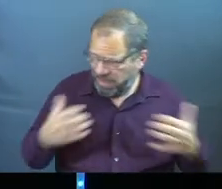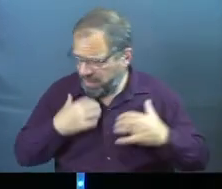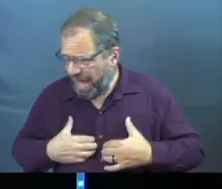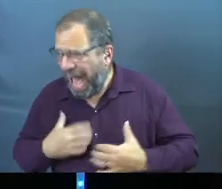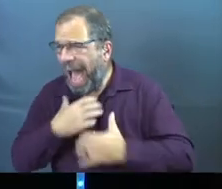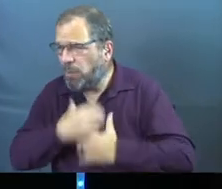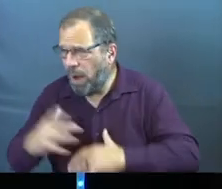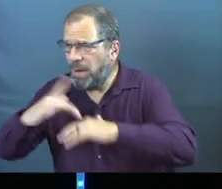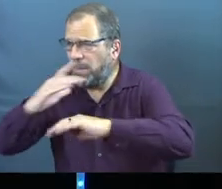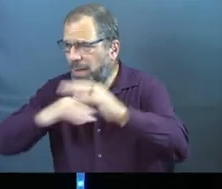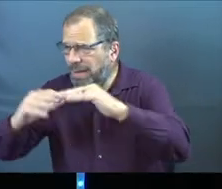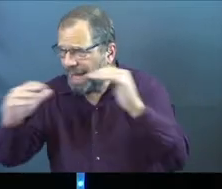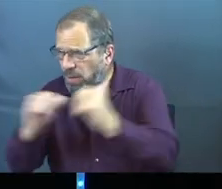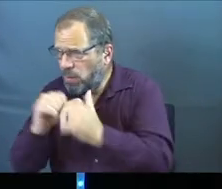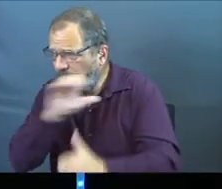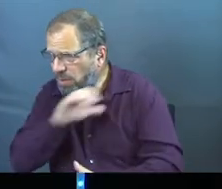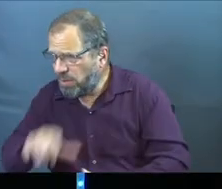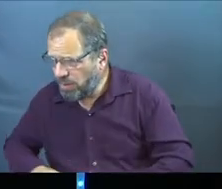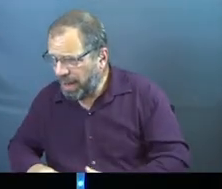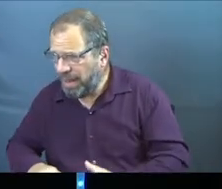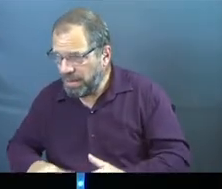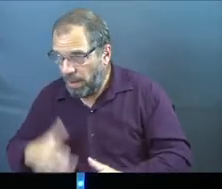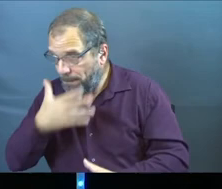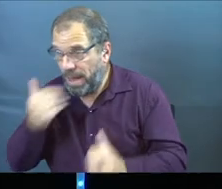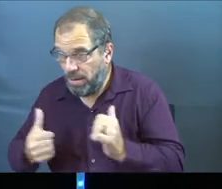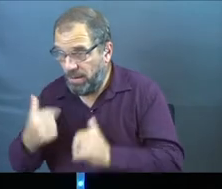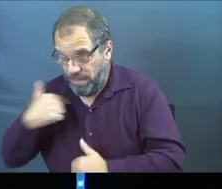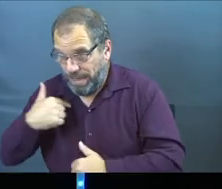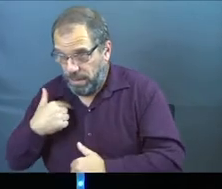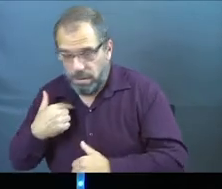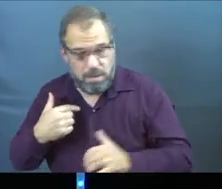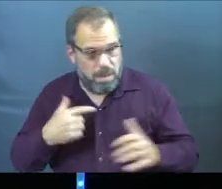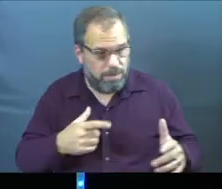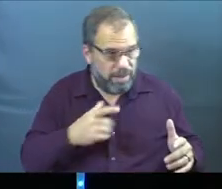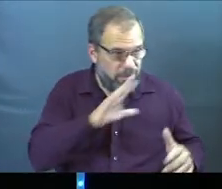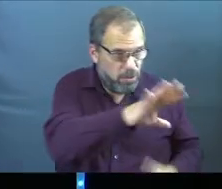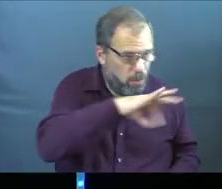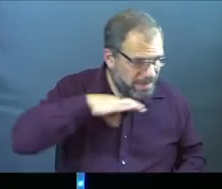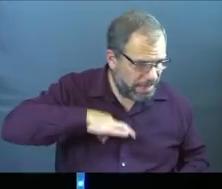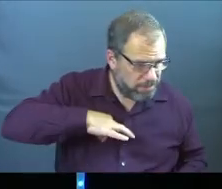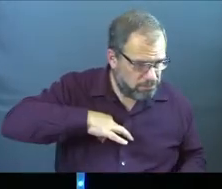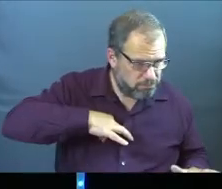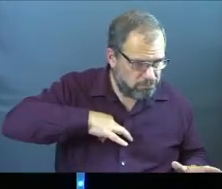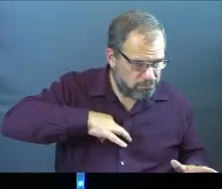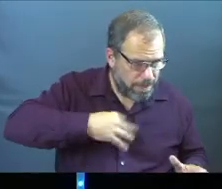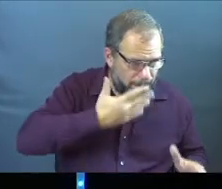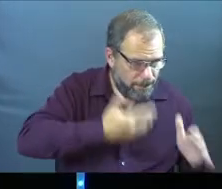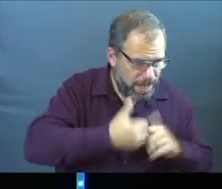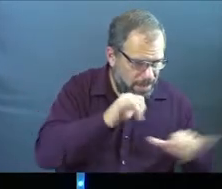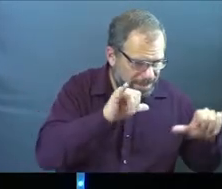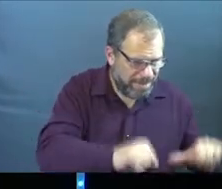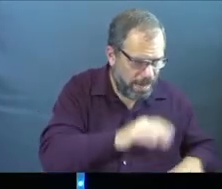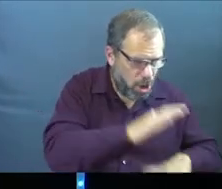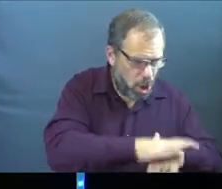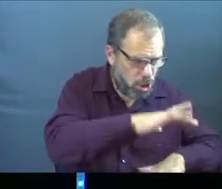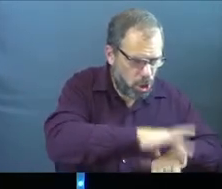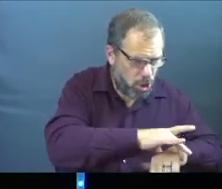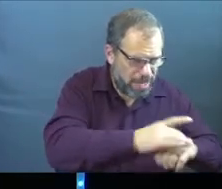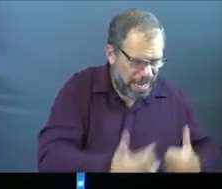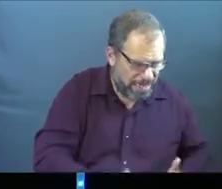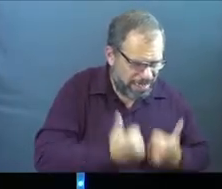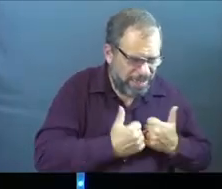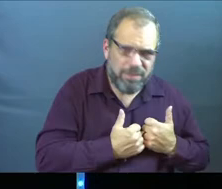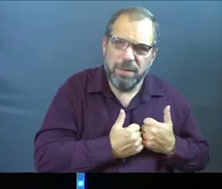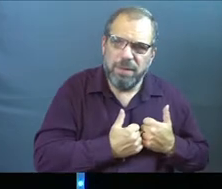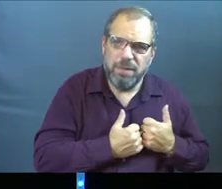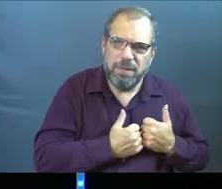I long to go and be with Christ, which would be far better for me. But for your sakes, it is better that I continue to live.